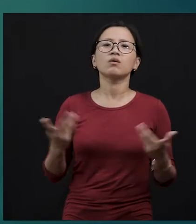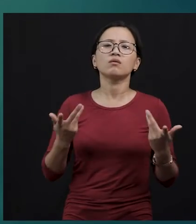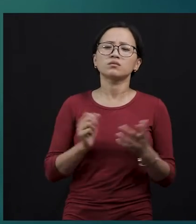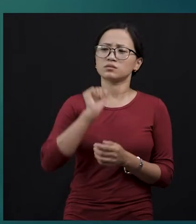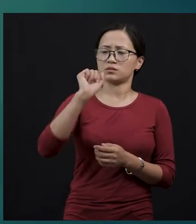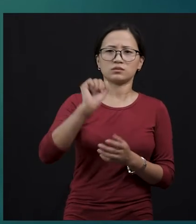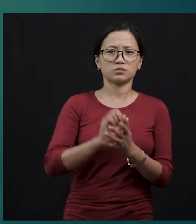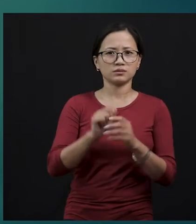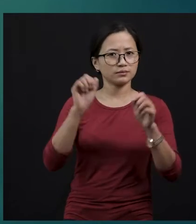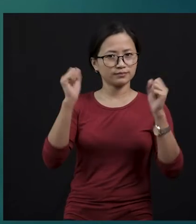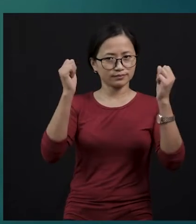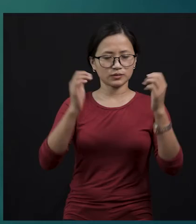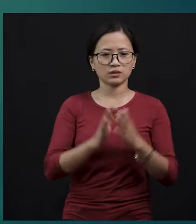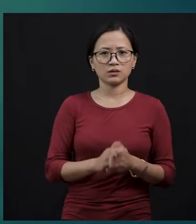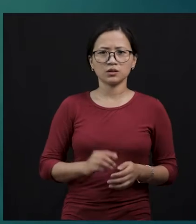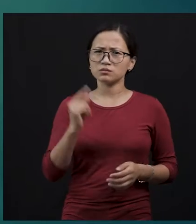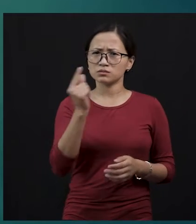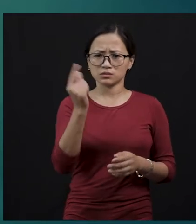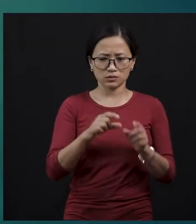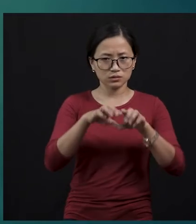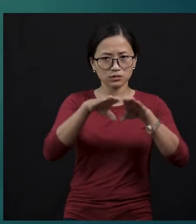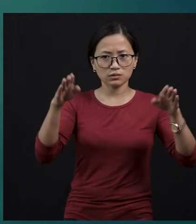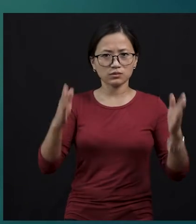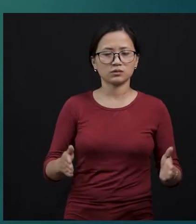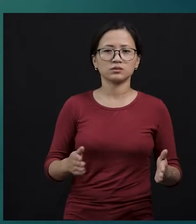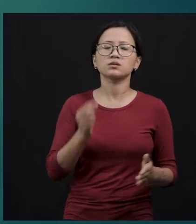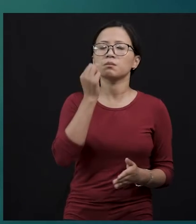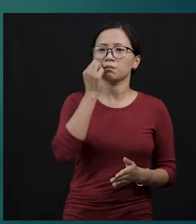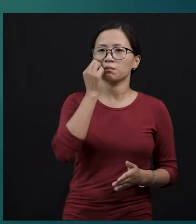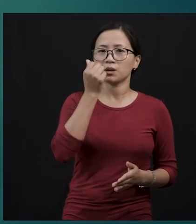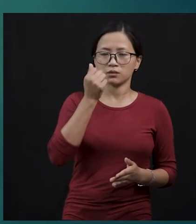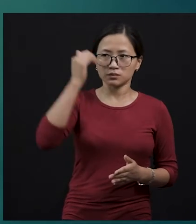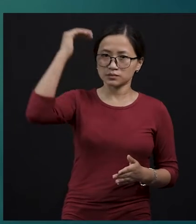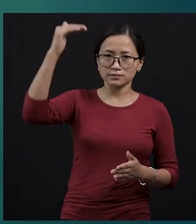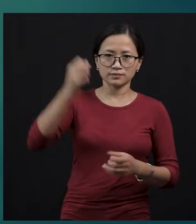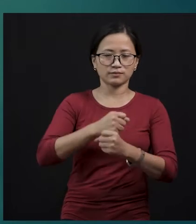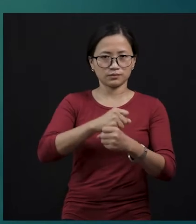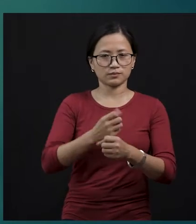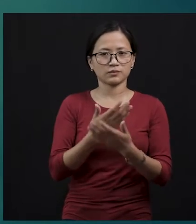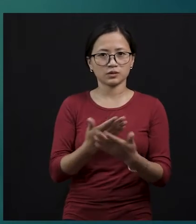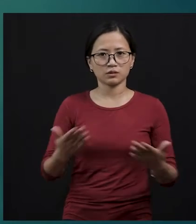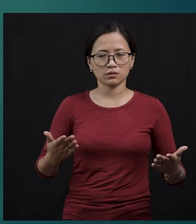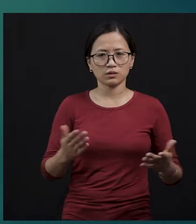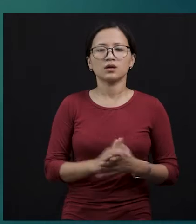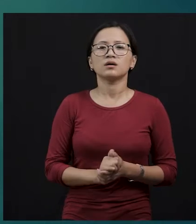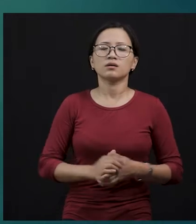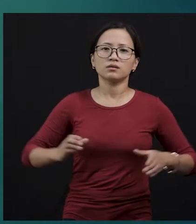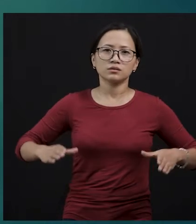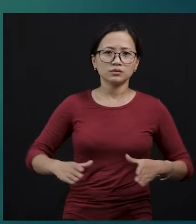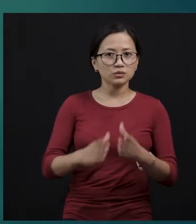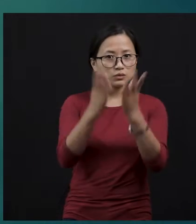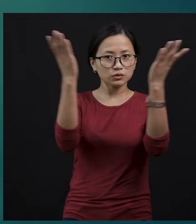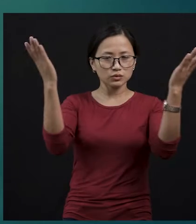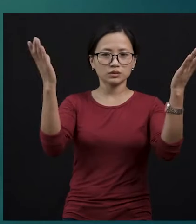own hands. The table that you use at home is a man-made thing, but a tree from which we get the wood to make the